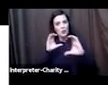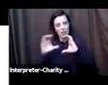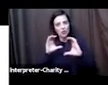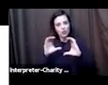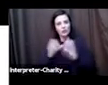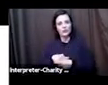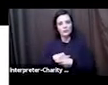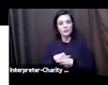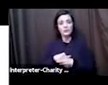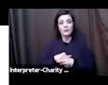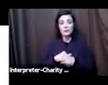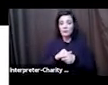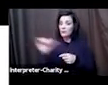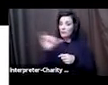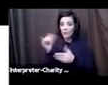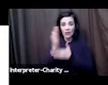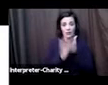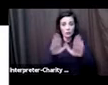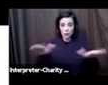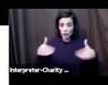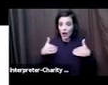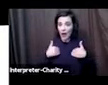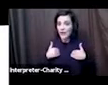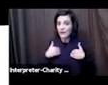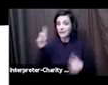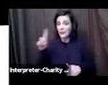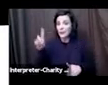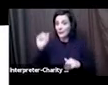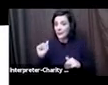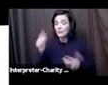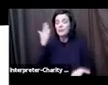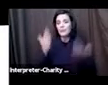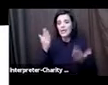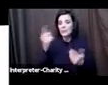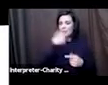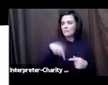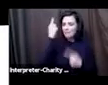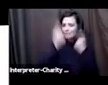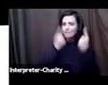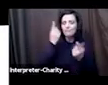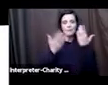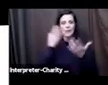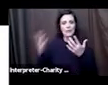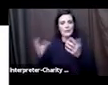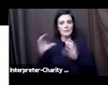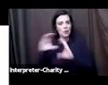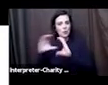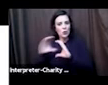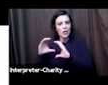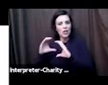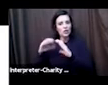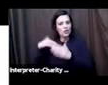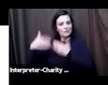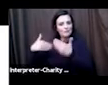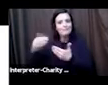also some children do have disabilities that we might anticipate there might be a communication difficulty. And so that might kind of be that